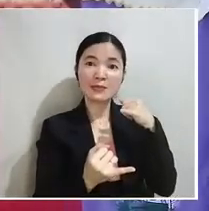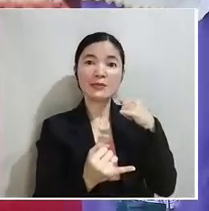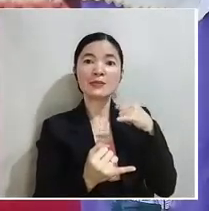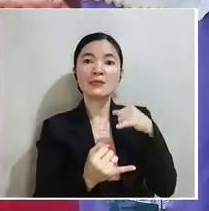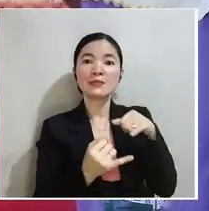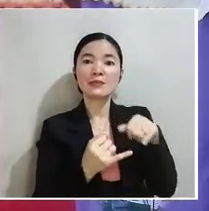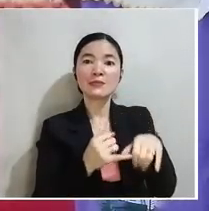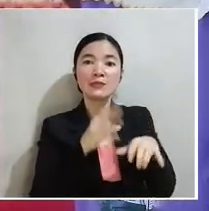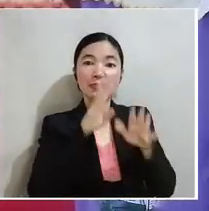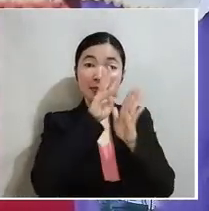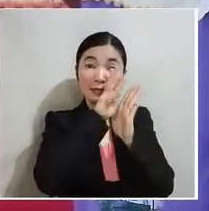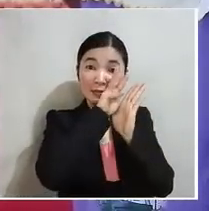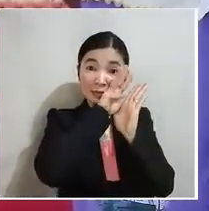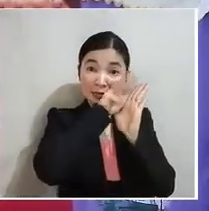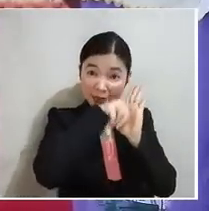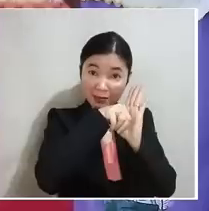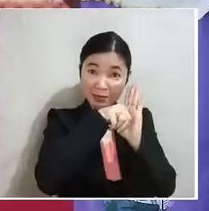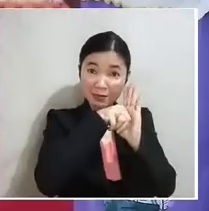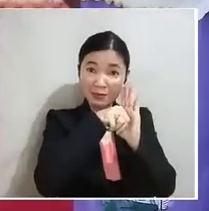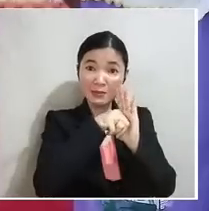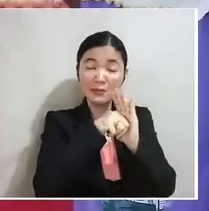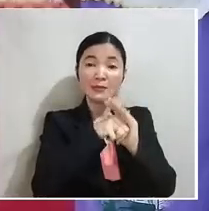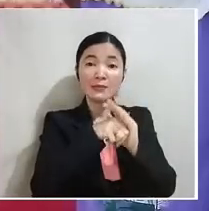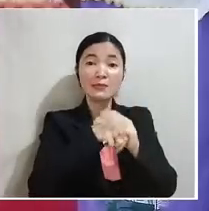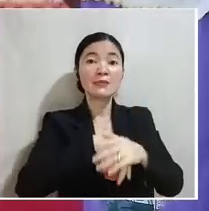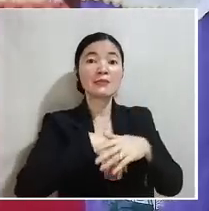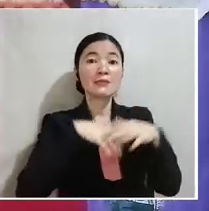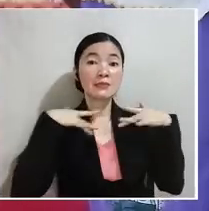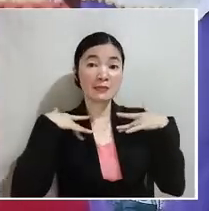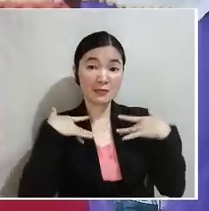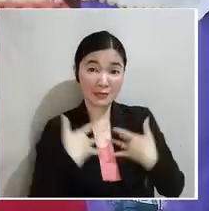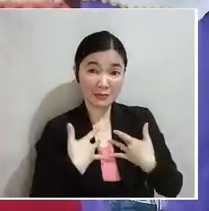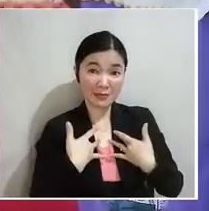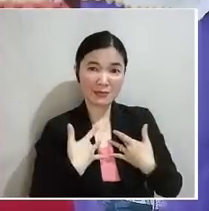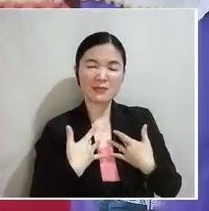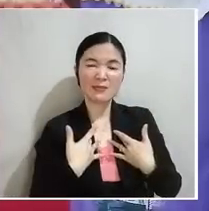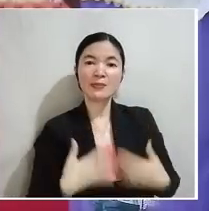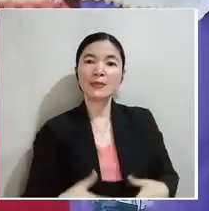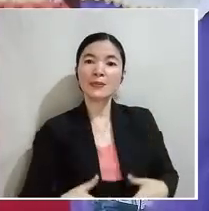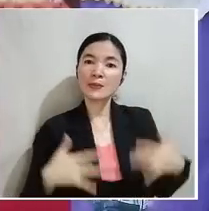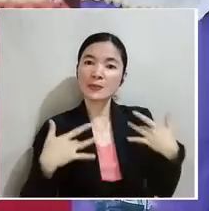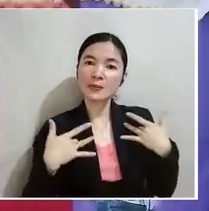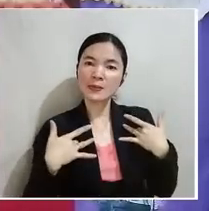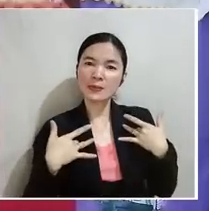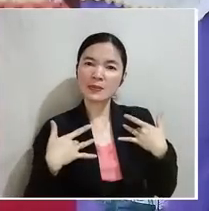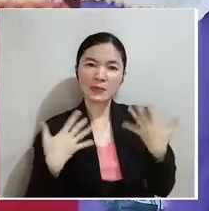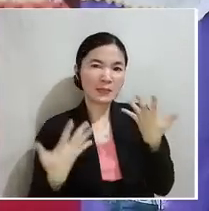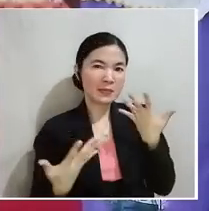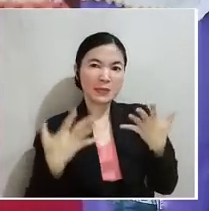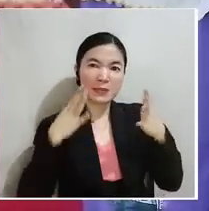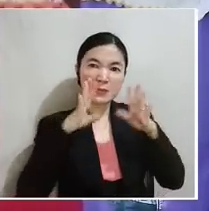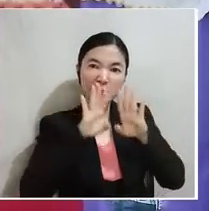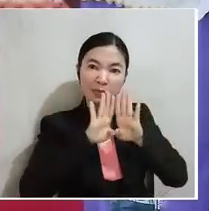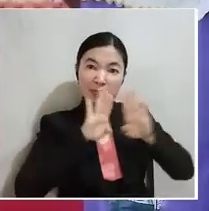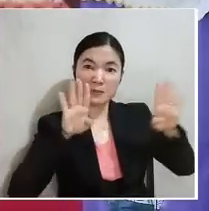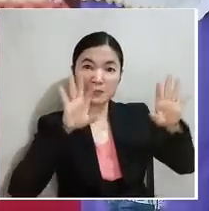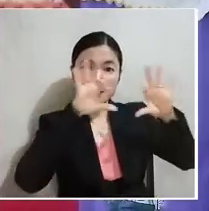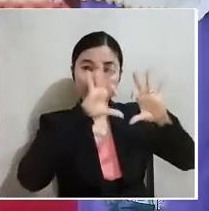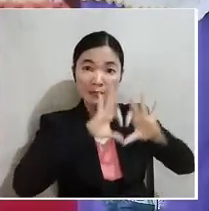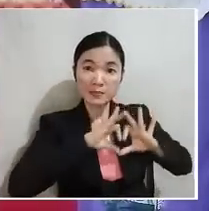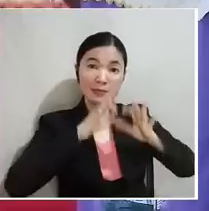was able to open his heart and ask for God's mercy